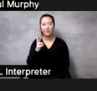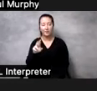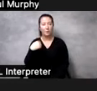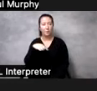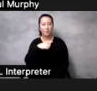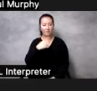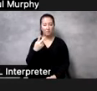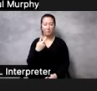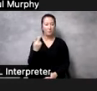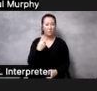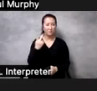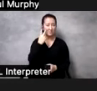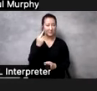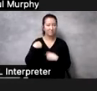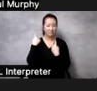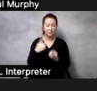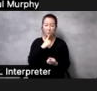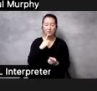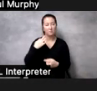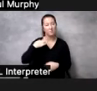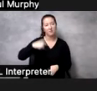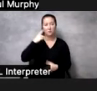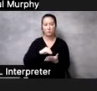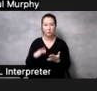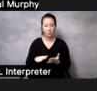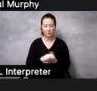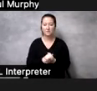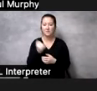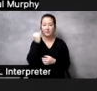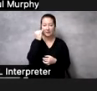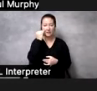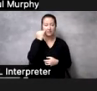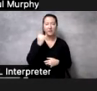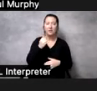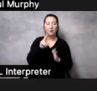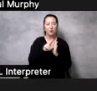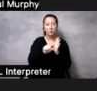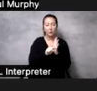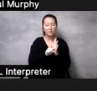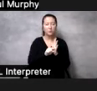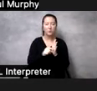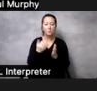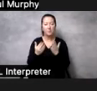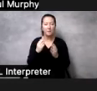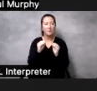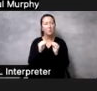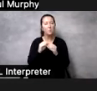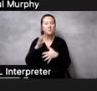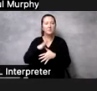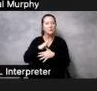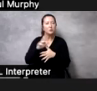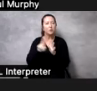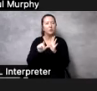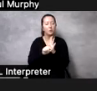really beneficial to students, whether they are undergraduate and probably more so senior undergraduate